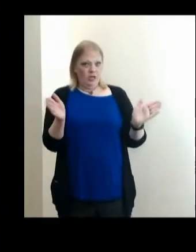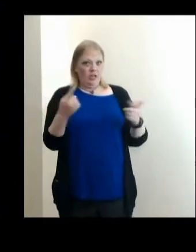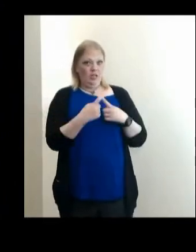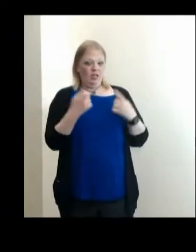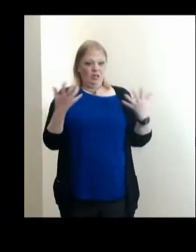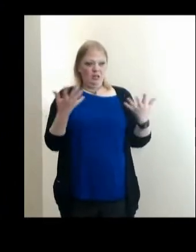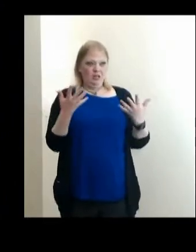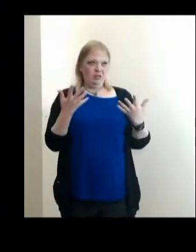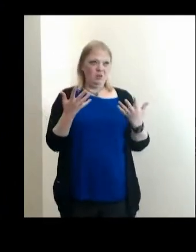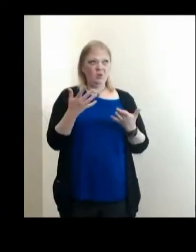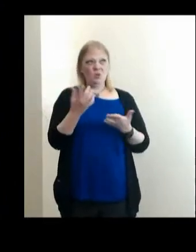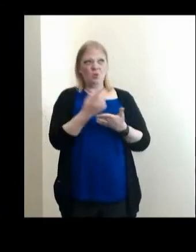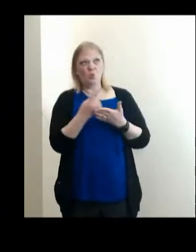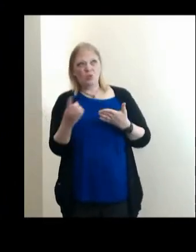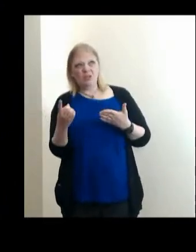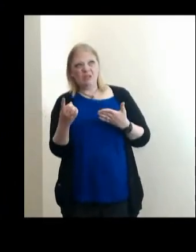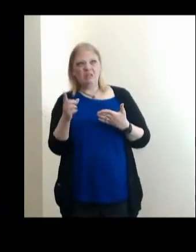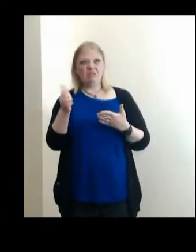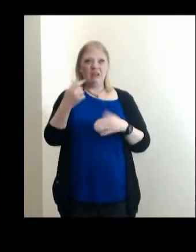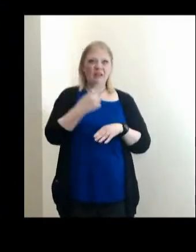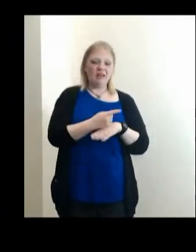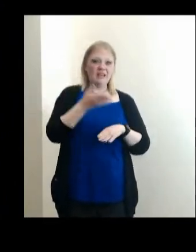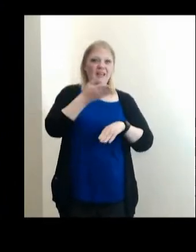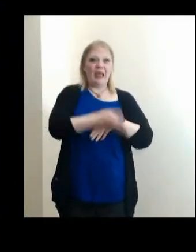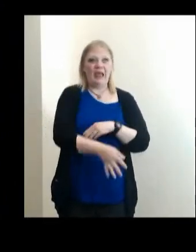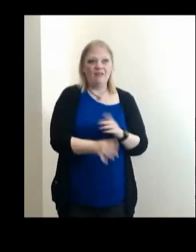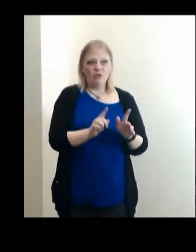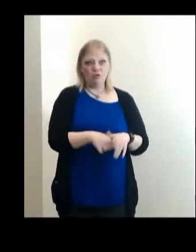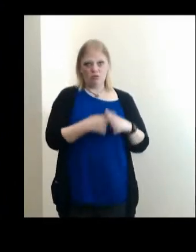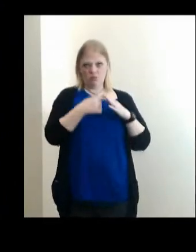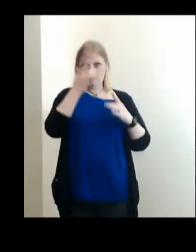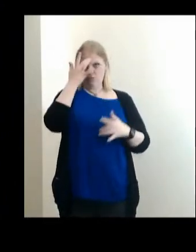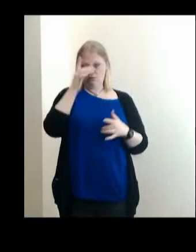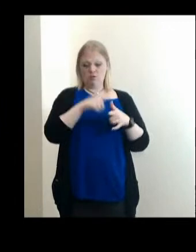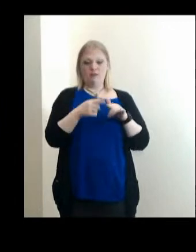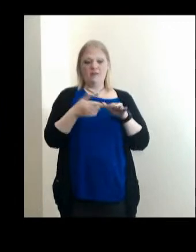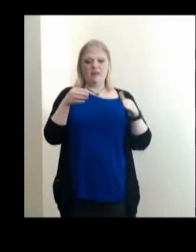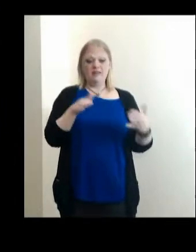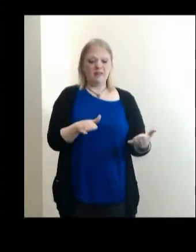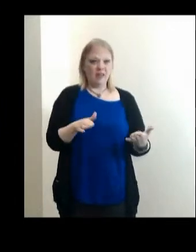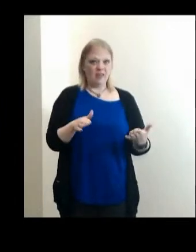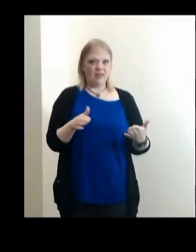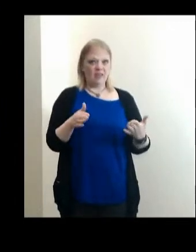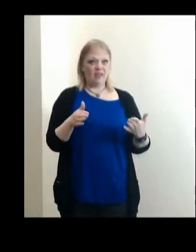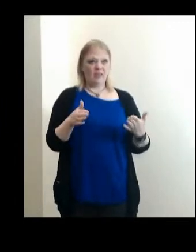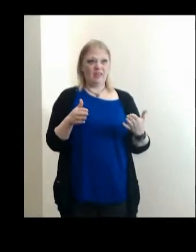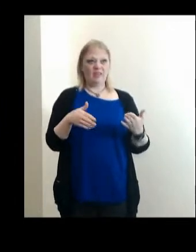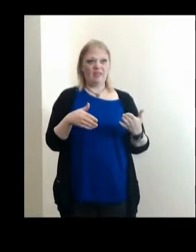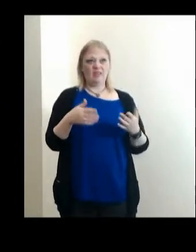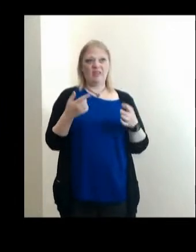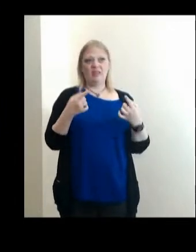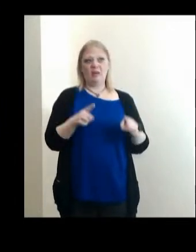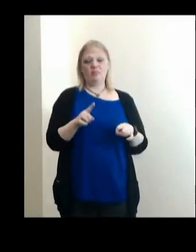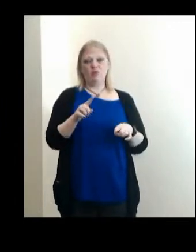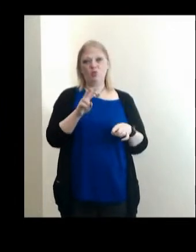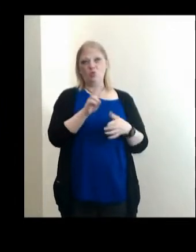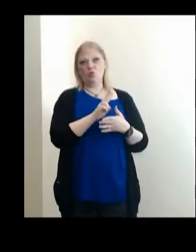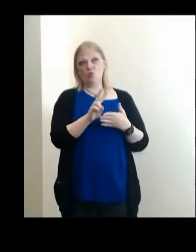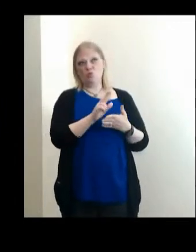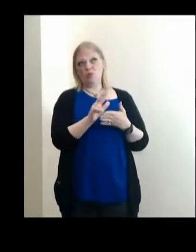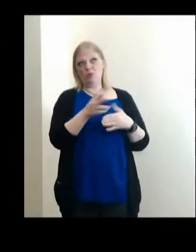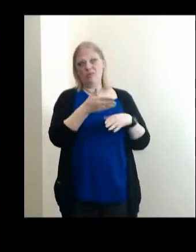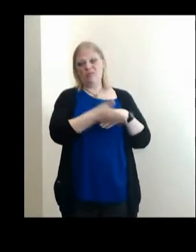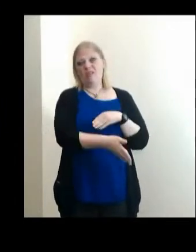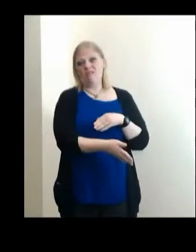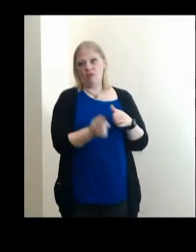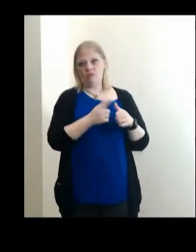a week to 10 days after the person initially got sick, and then death often comes 2 to 3 weeks after the person was first